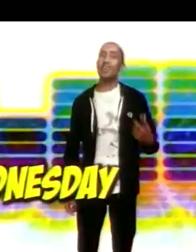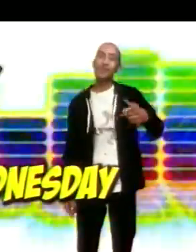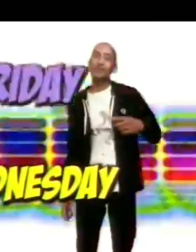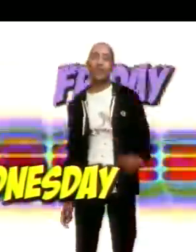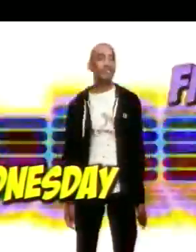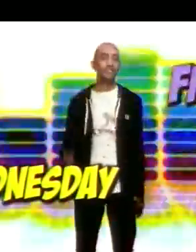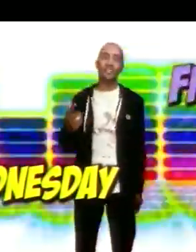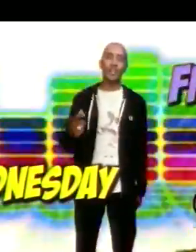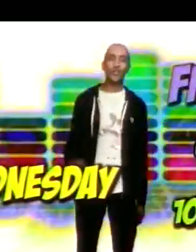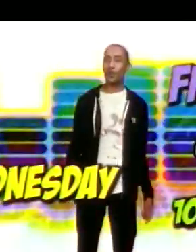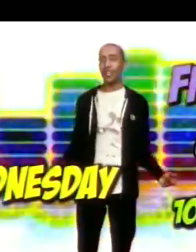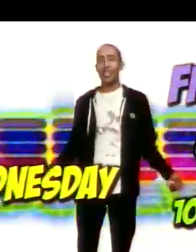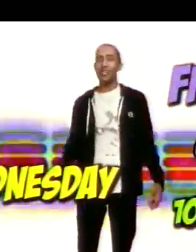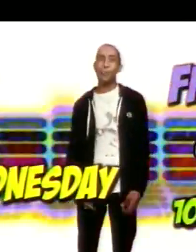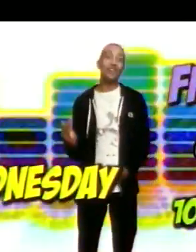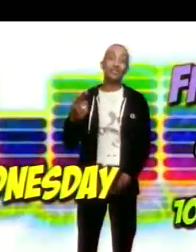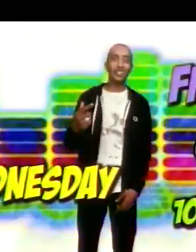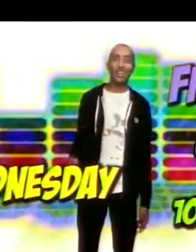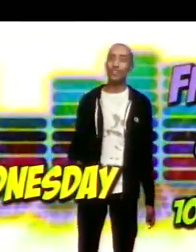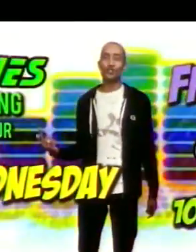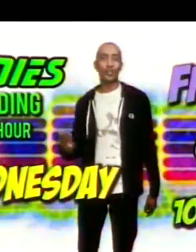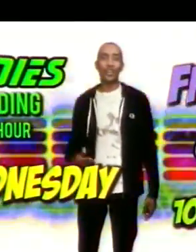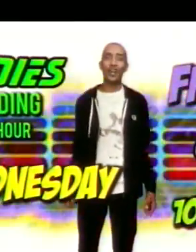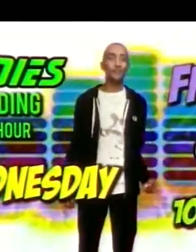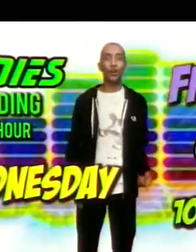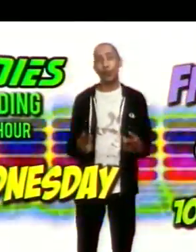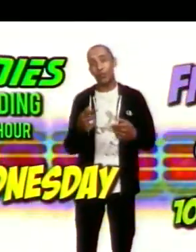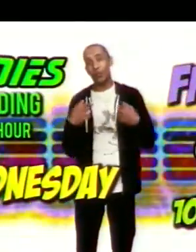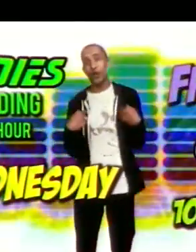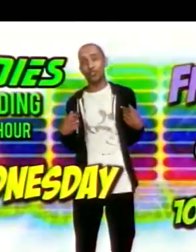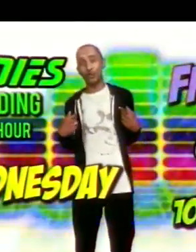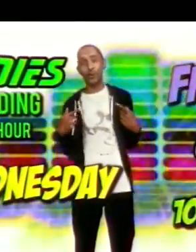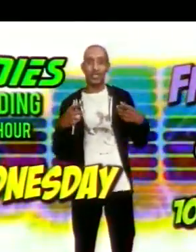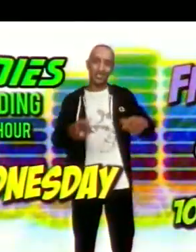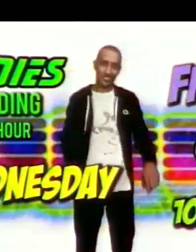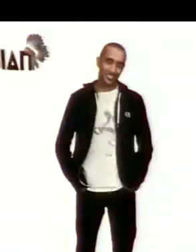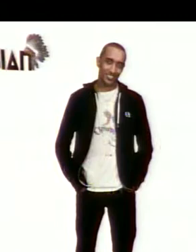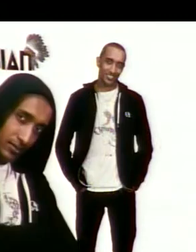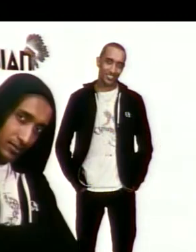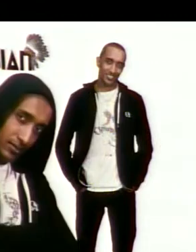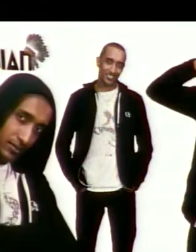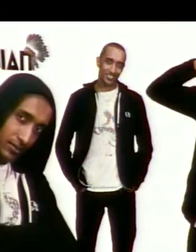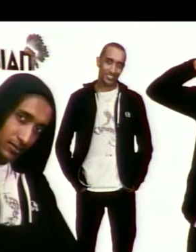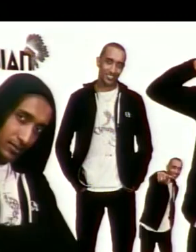Every Wednesday and every Friday at 10:30 a.m. it's the Eddie Street and How Forward with yours truly.